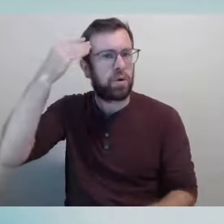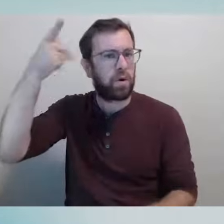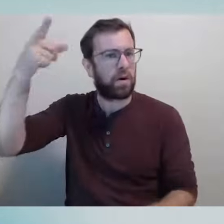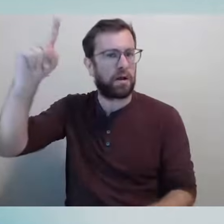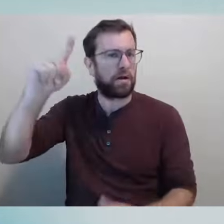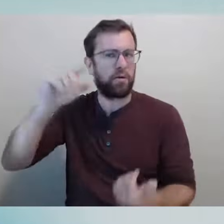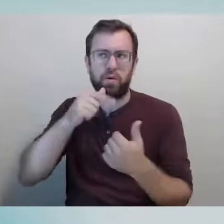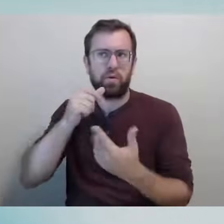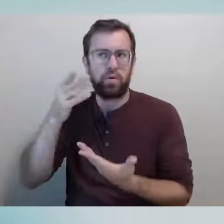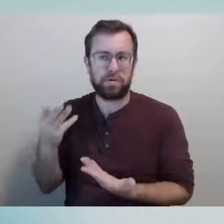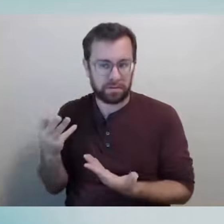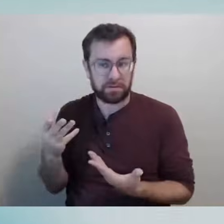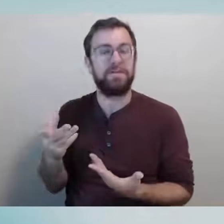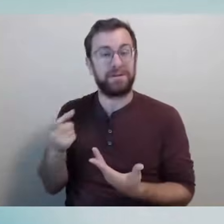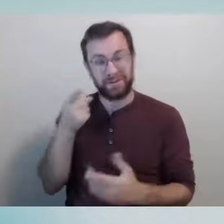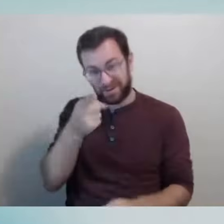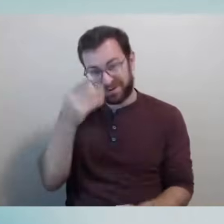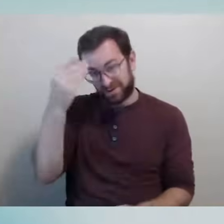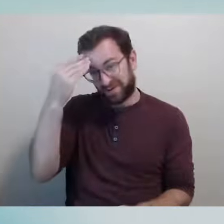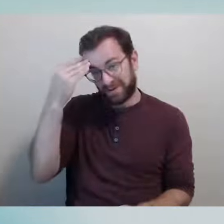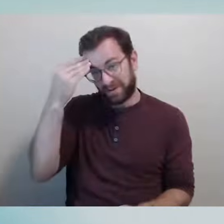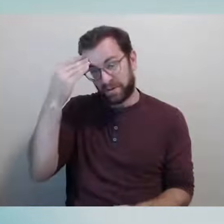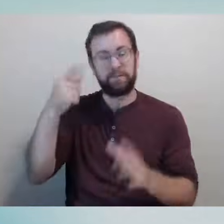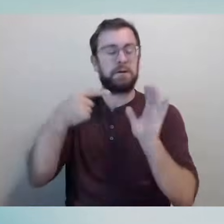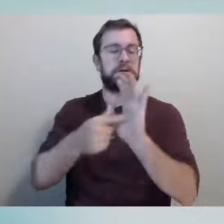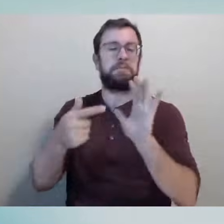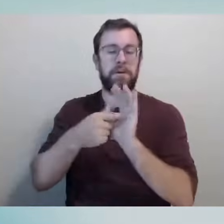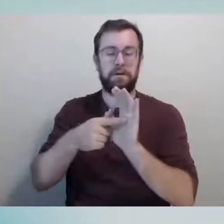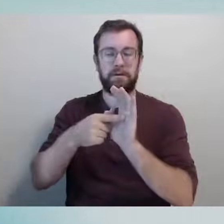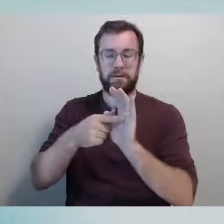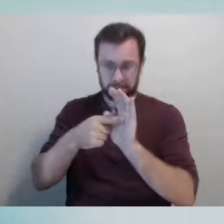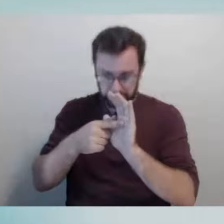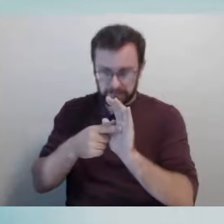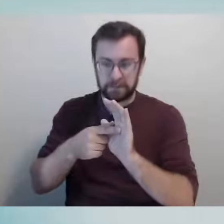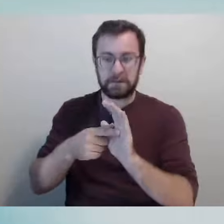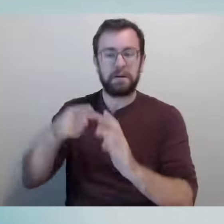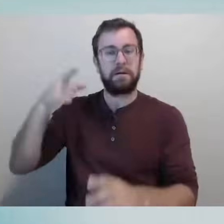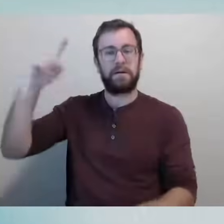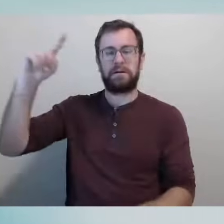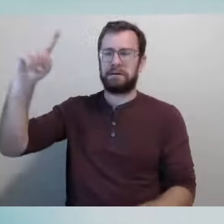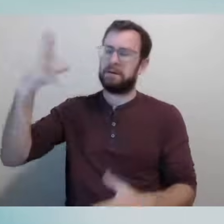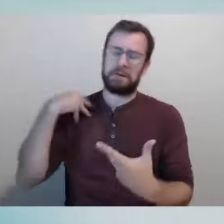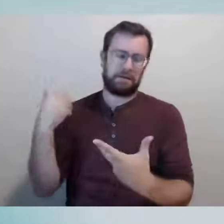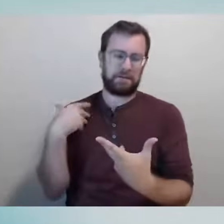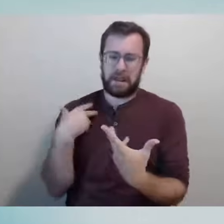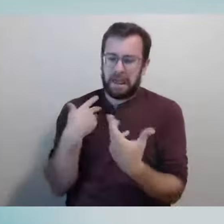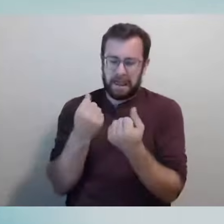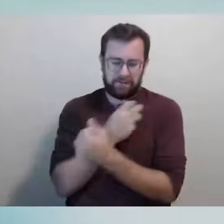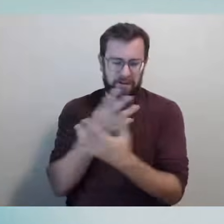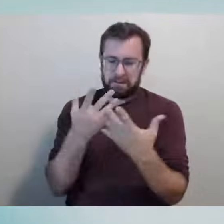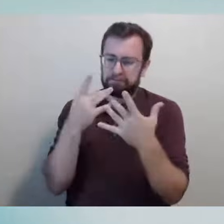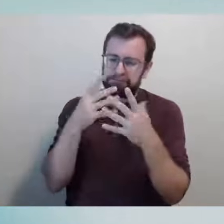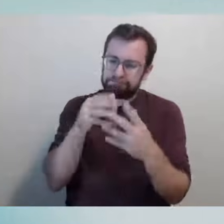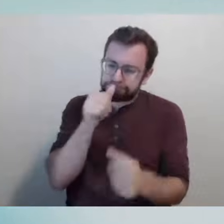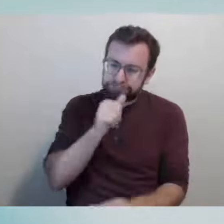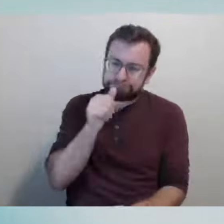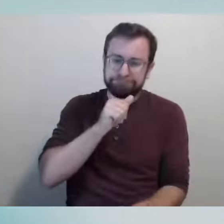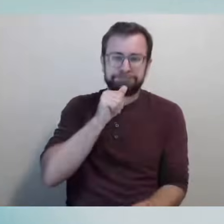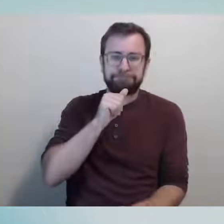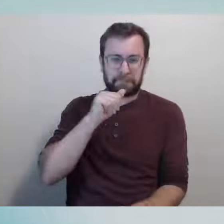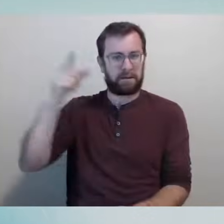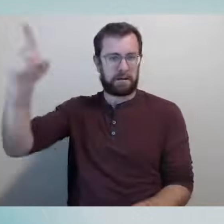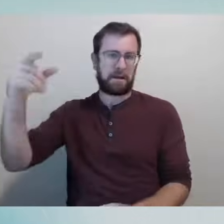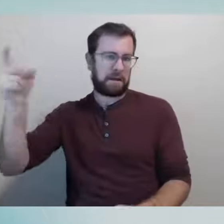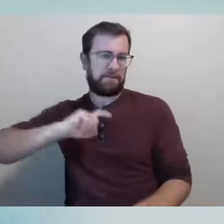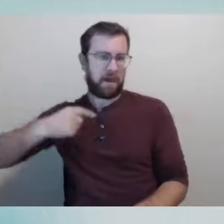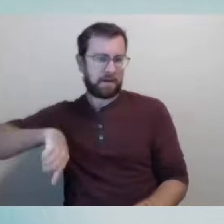Allah, that, for example, Allah is a sabur, the source of patience. You know that Allah subhanahu wa ta'ala is